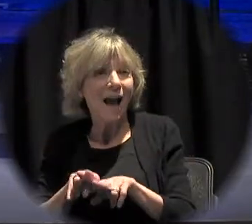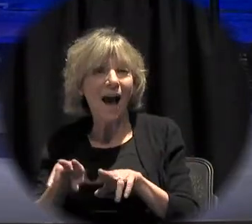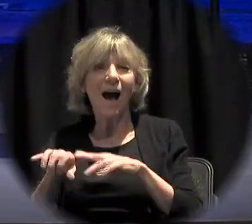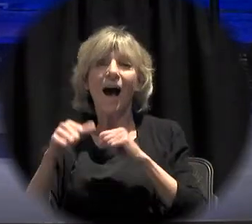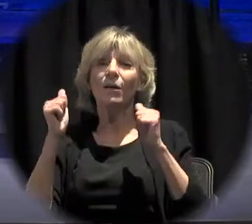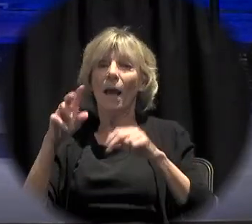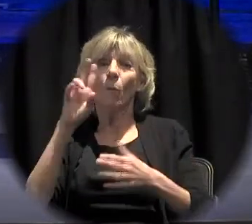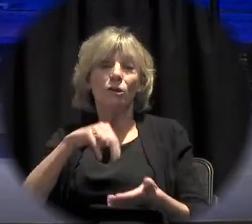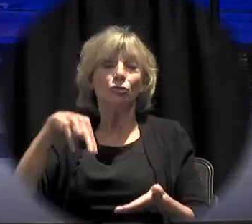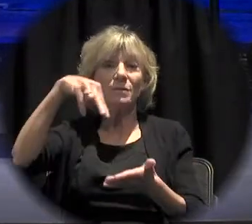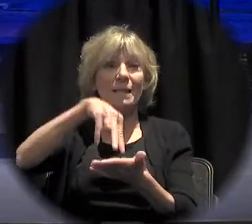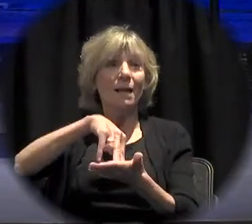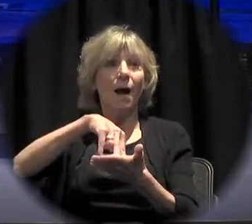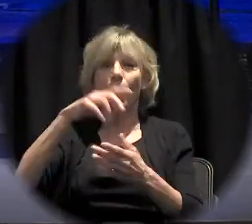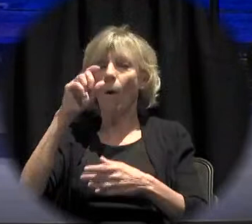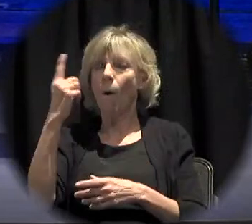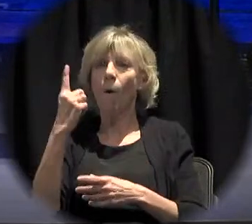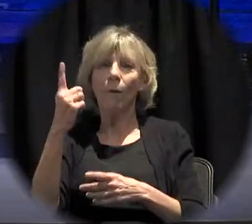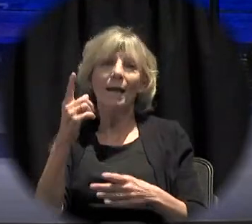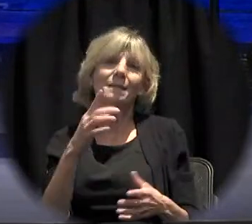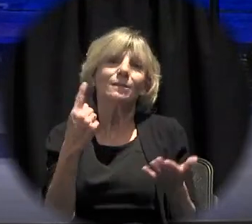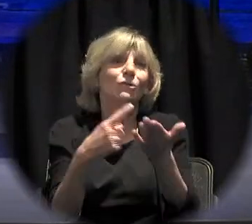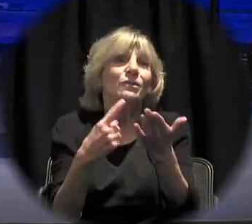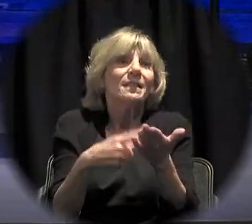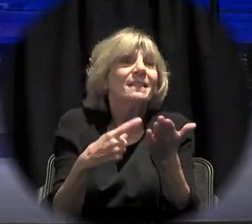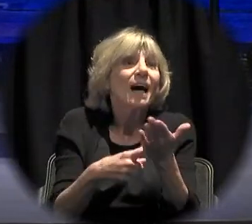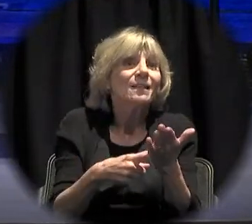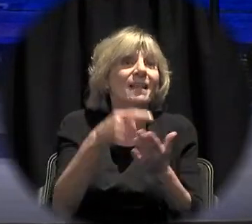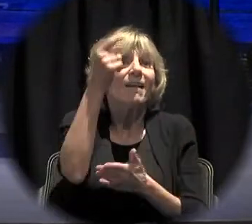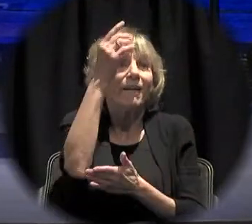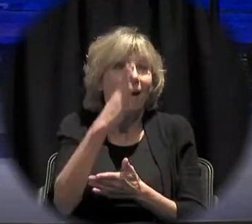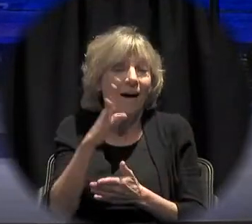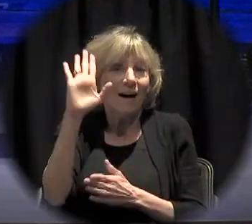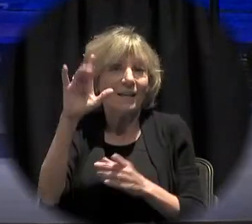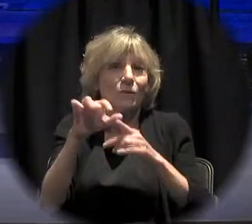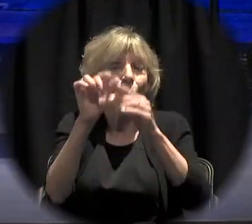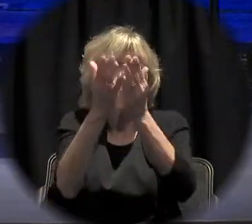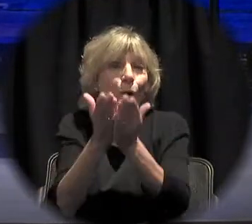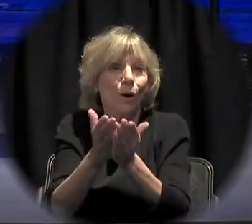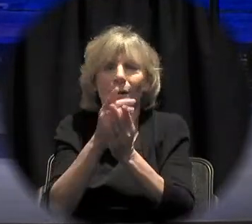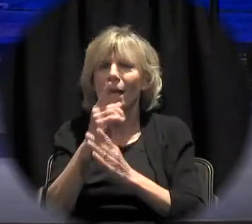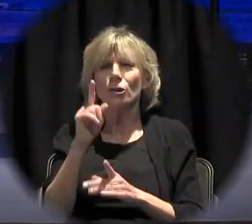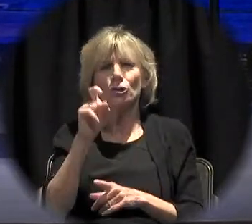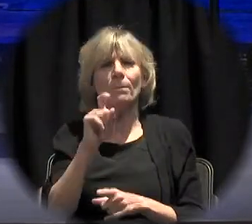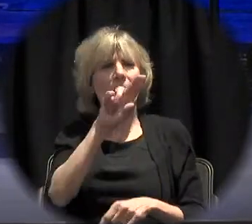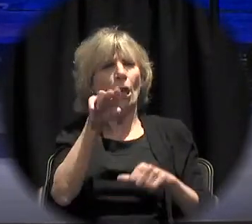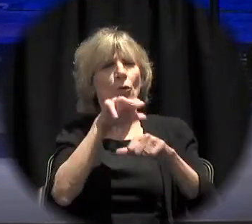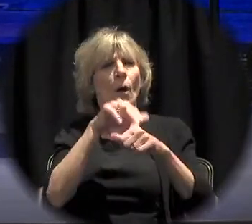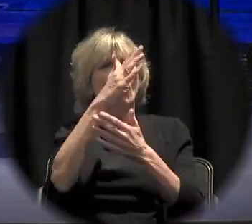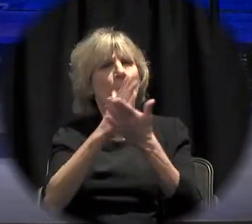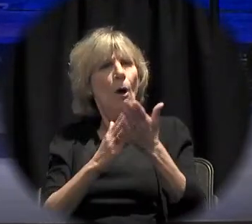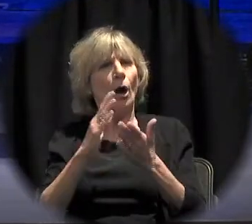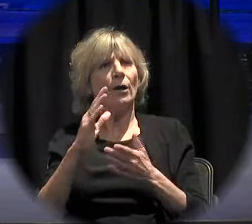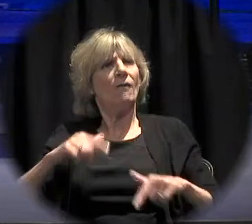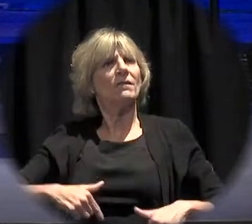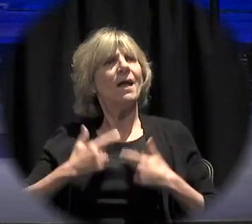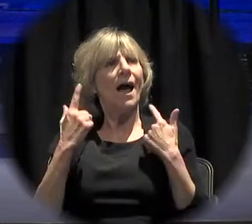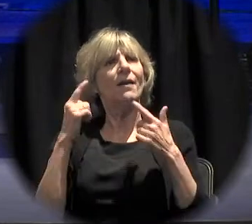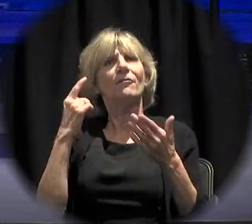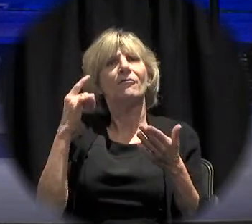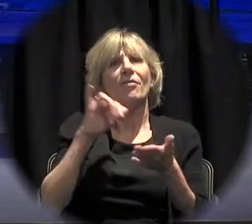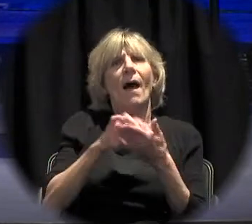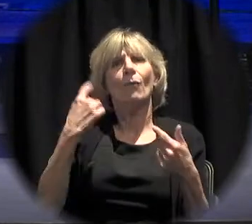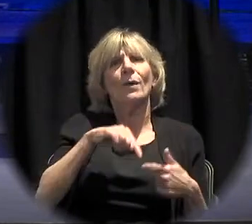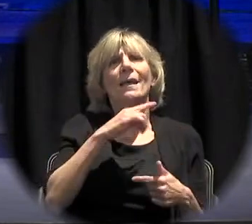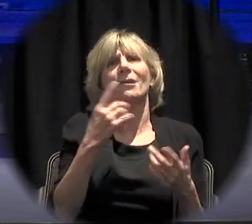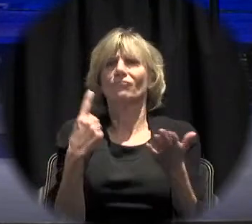there. This is to be purposeful and regular. It's to be a normal part of life that we talk about God and the things that